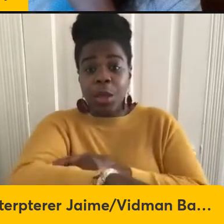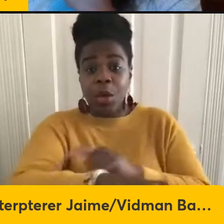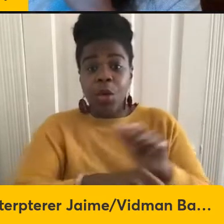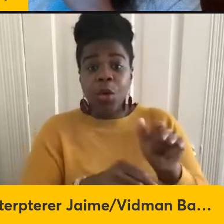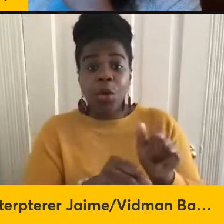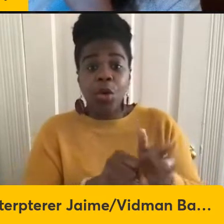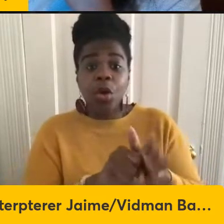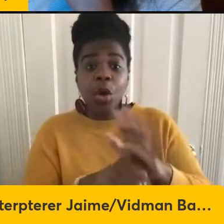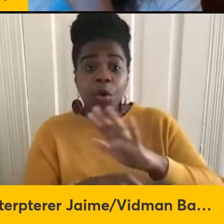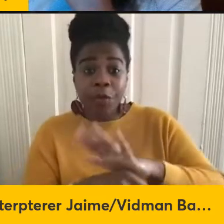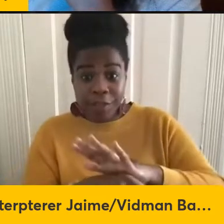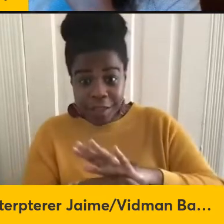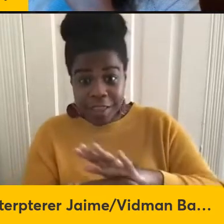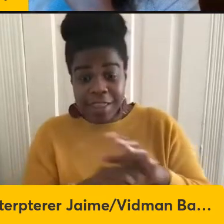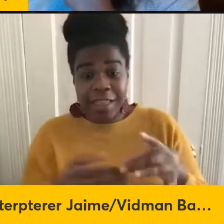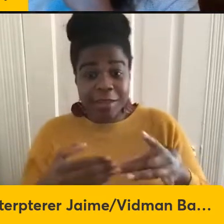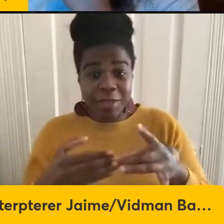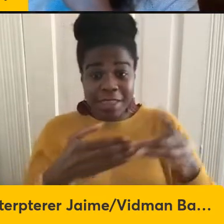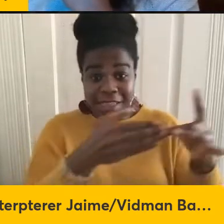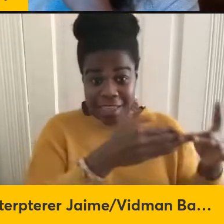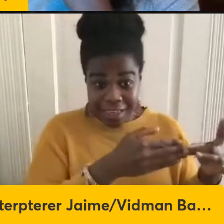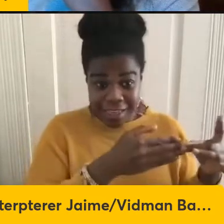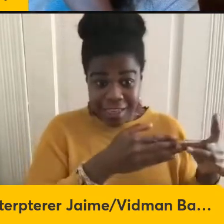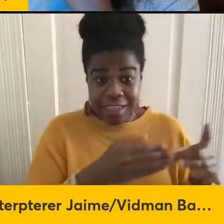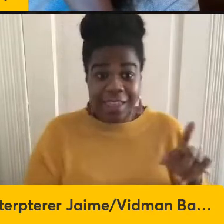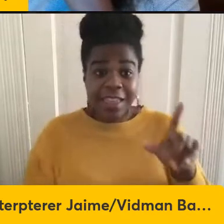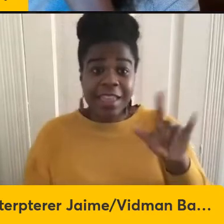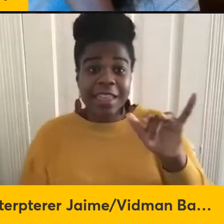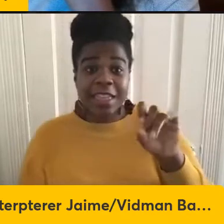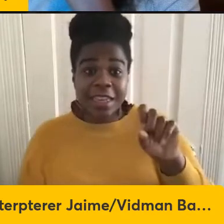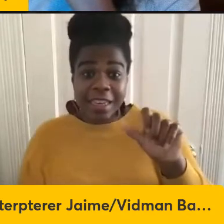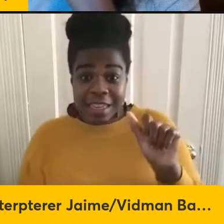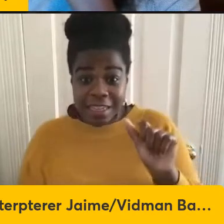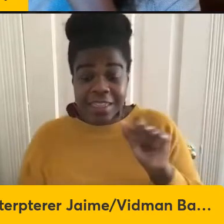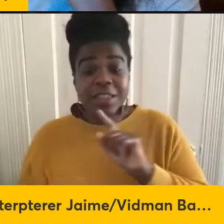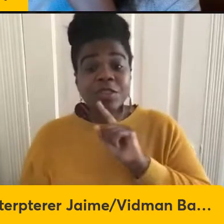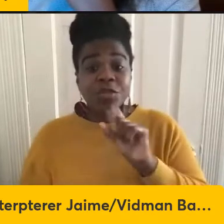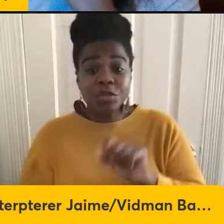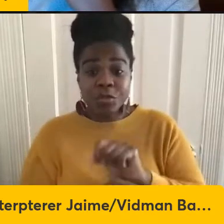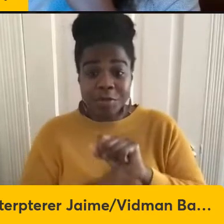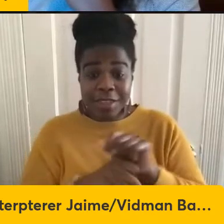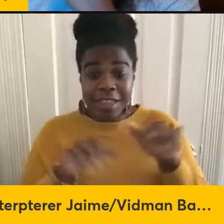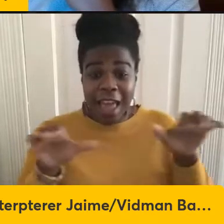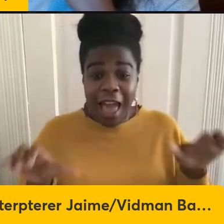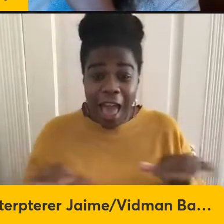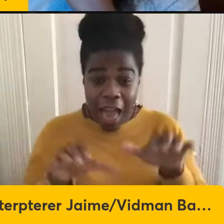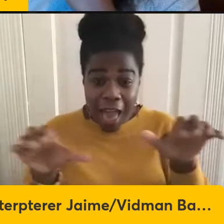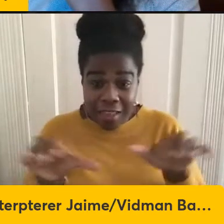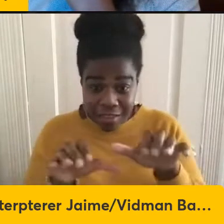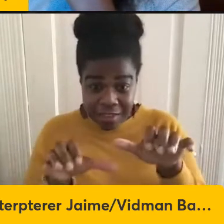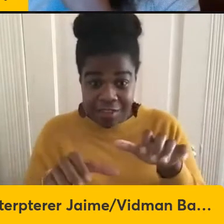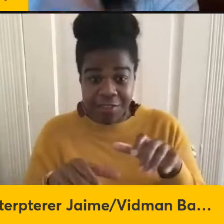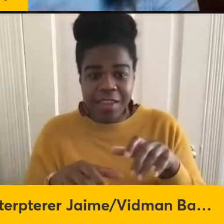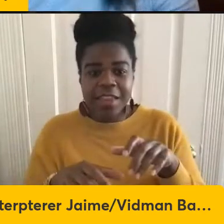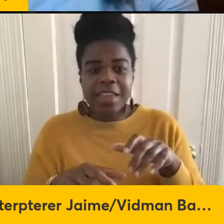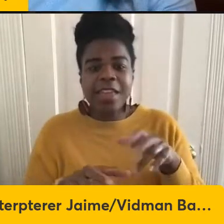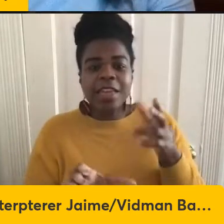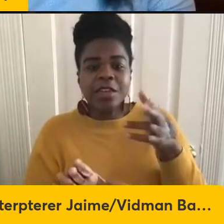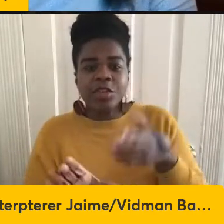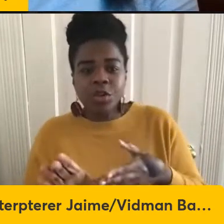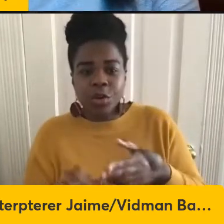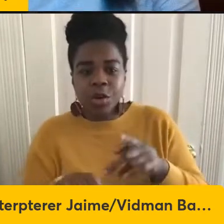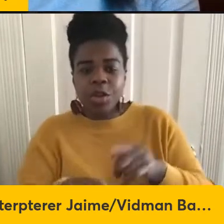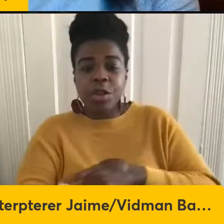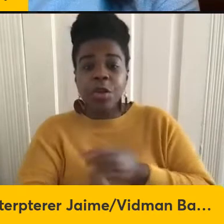into this space. But Lisa has become really active in this space since joining the long